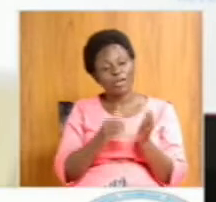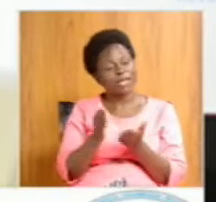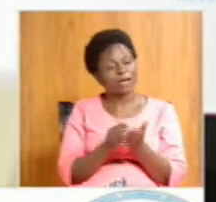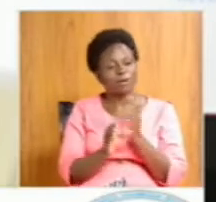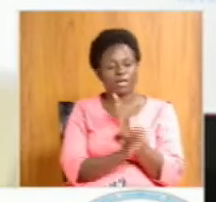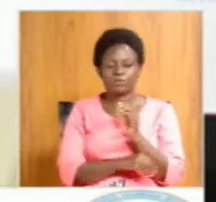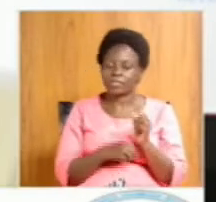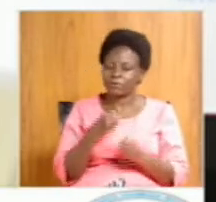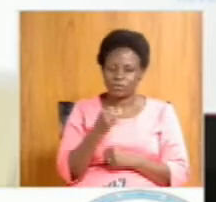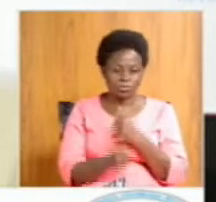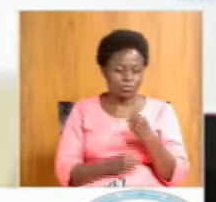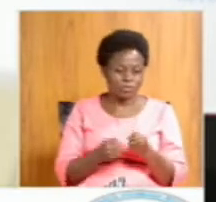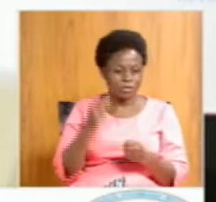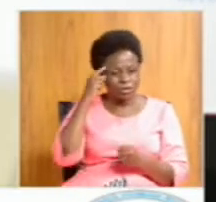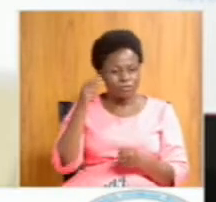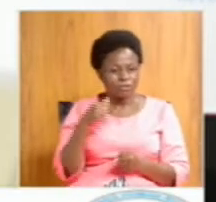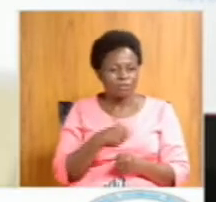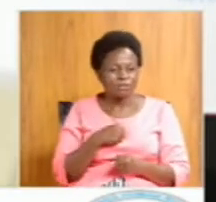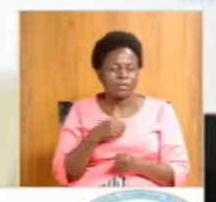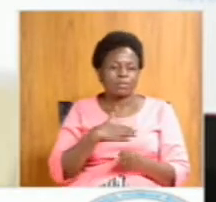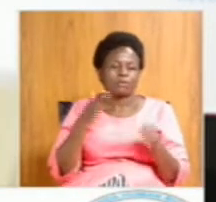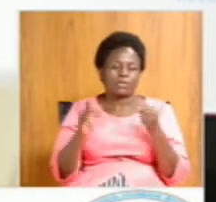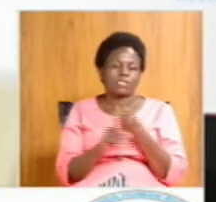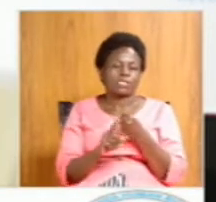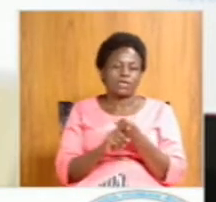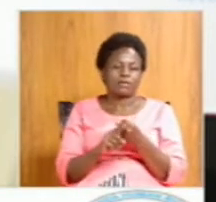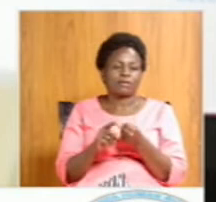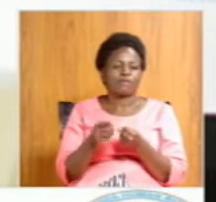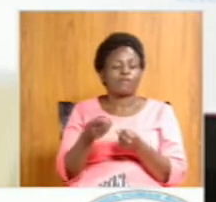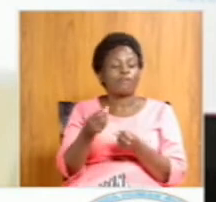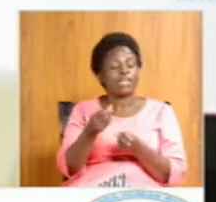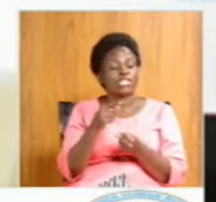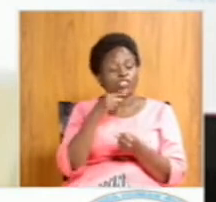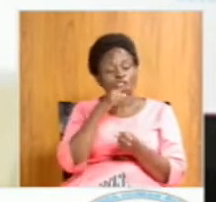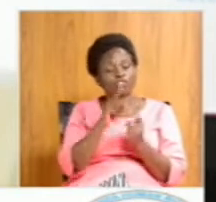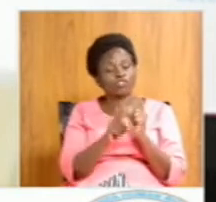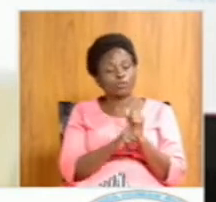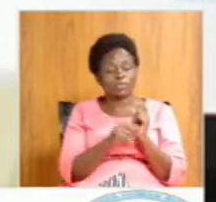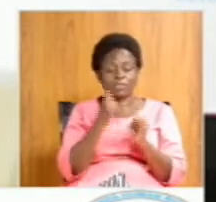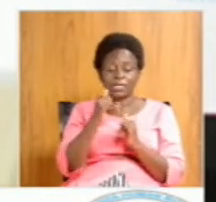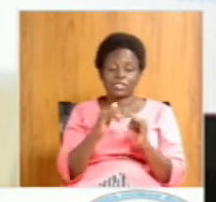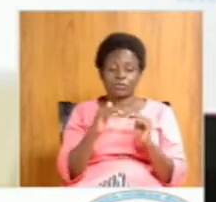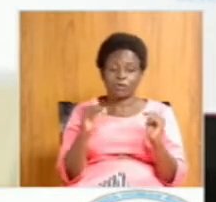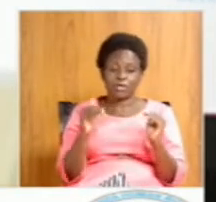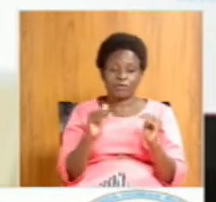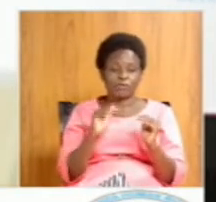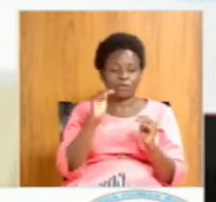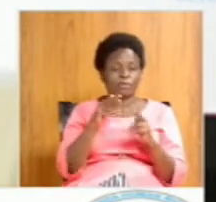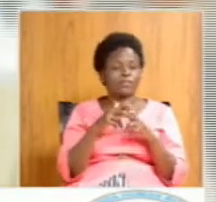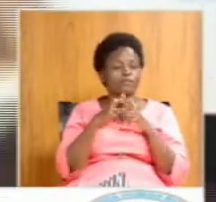struggle in this process so for me my greatest advocacy for financing social protection at an international level is to demand